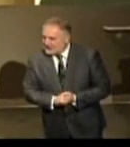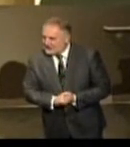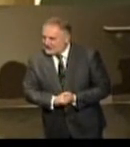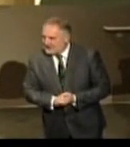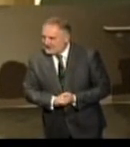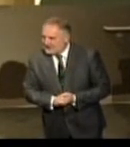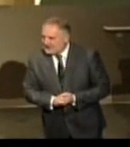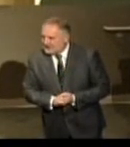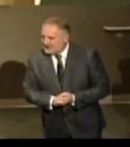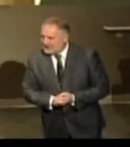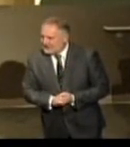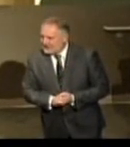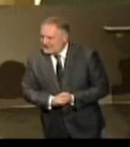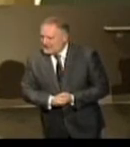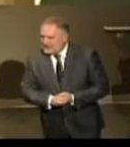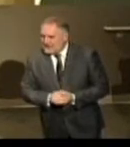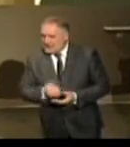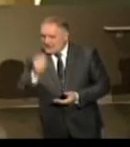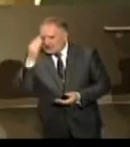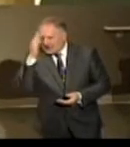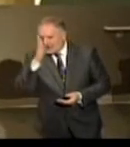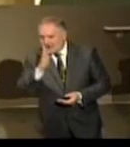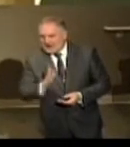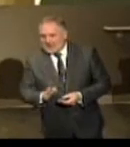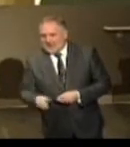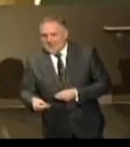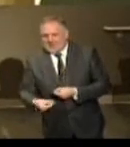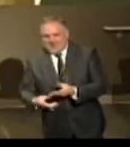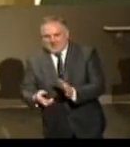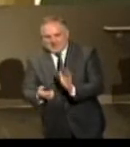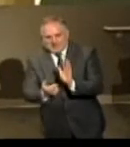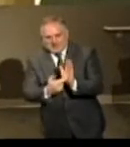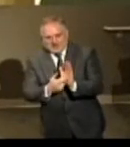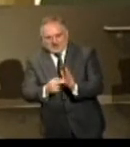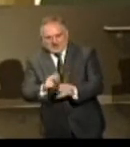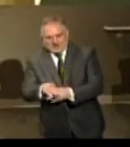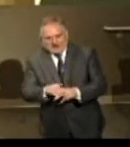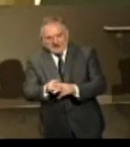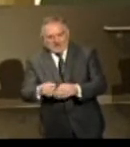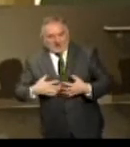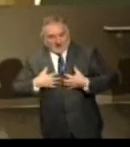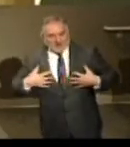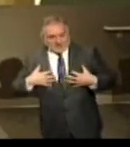us. Listen to me. Did you know that God gave us guidelines to care for animals?